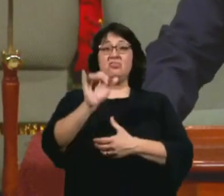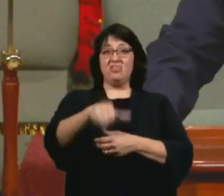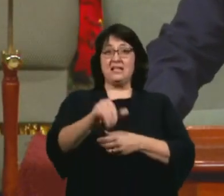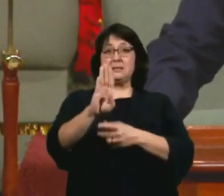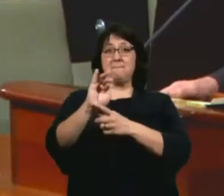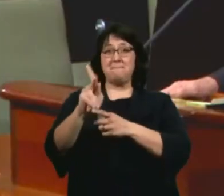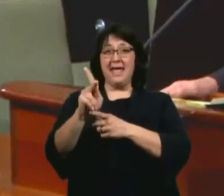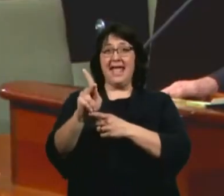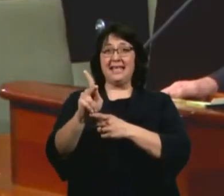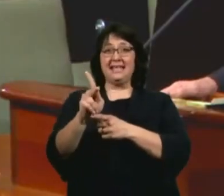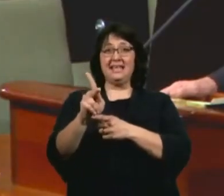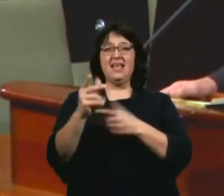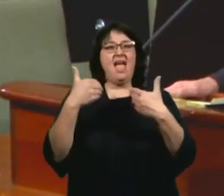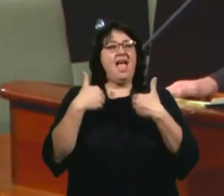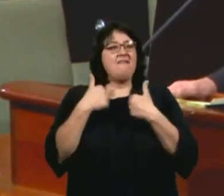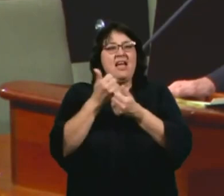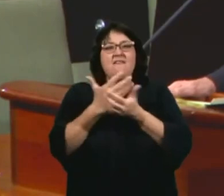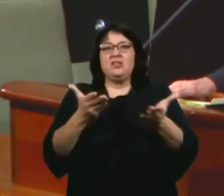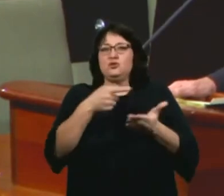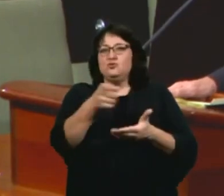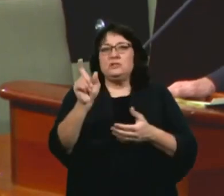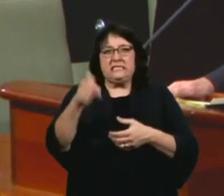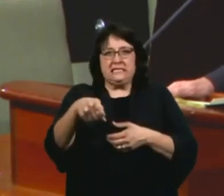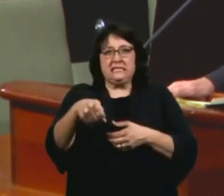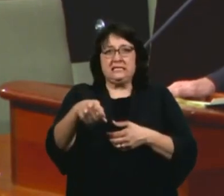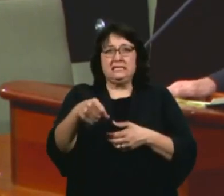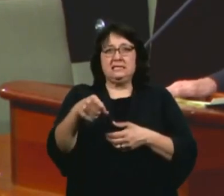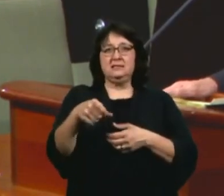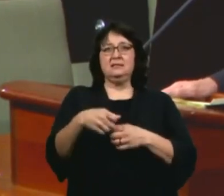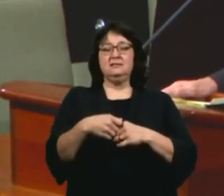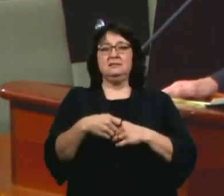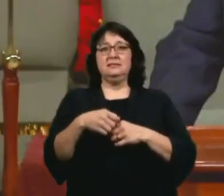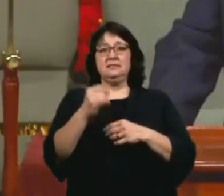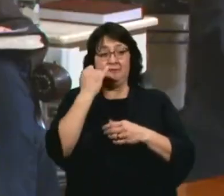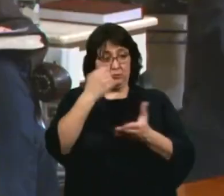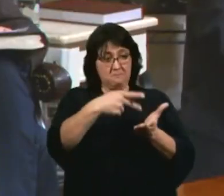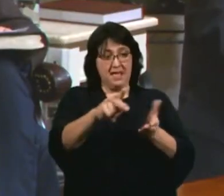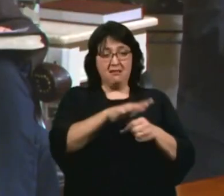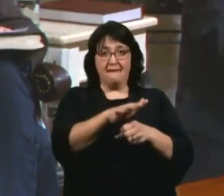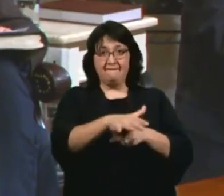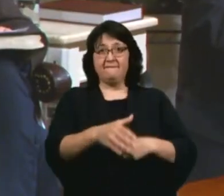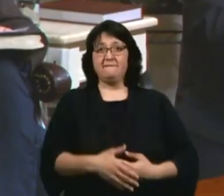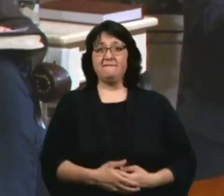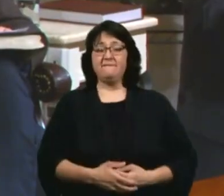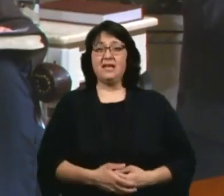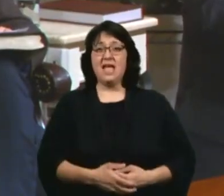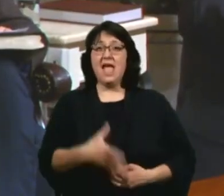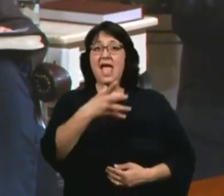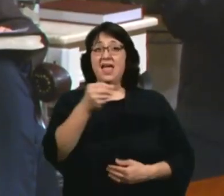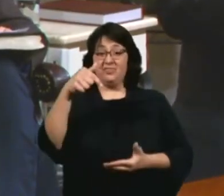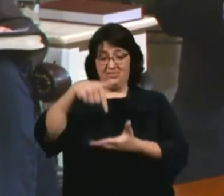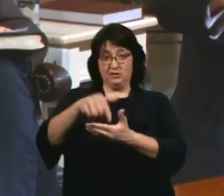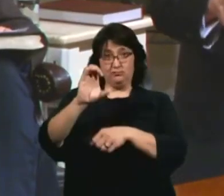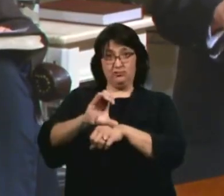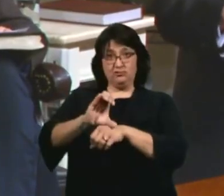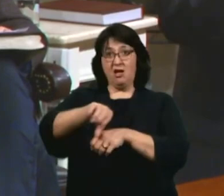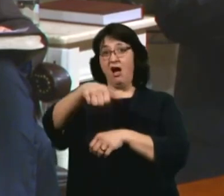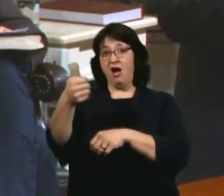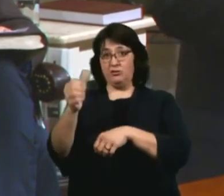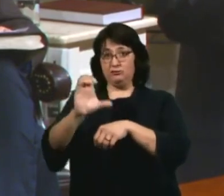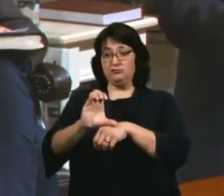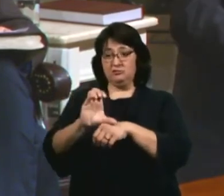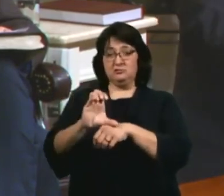have a need they can't take care of if you pay enough for it. And this church and churches like this one